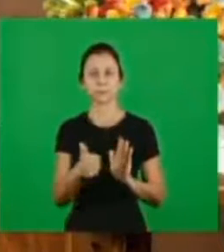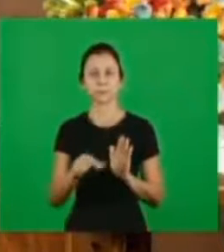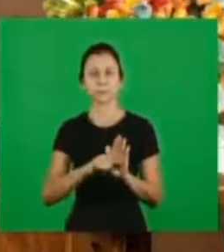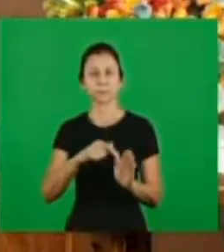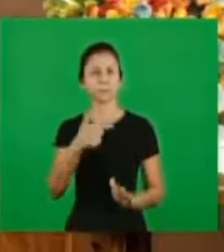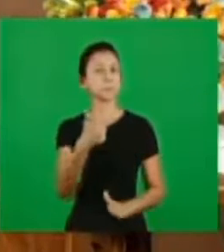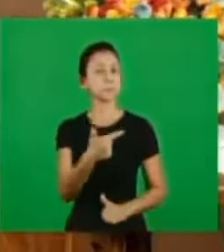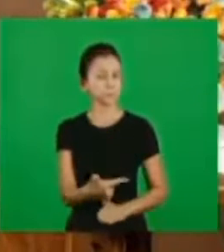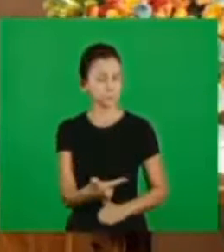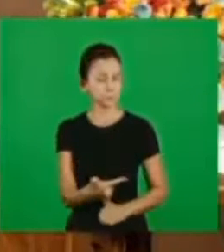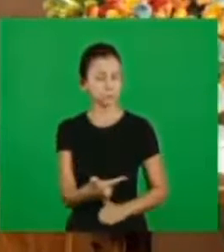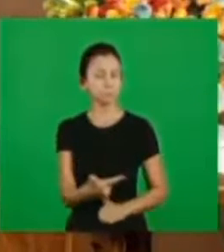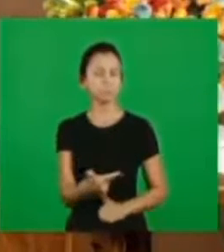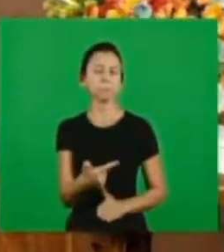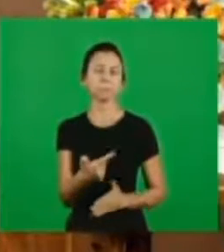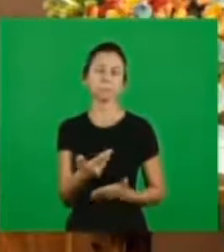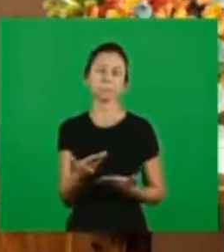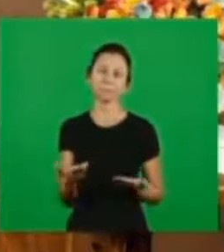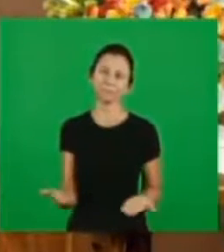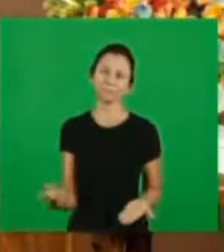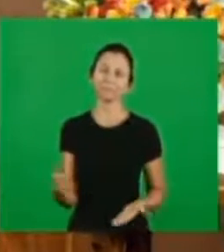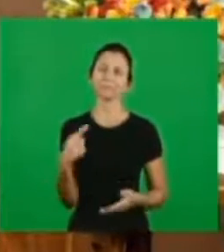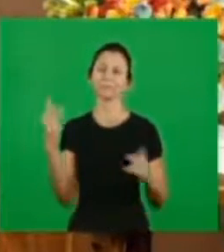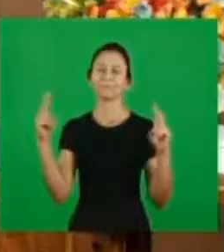Prophet Isaiah on chapter 2,